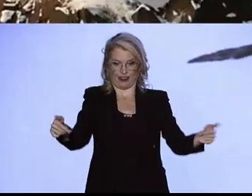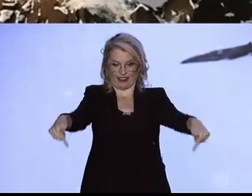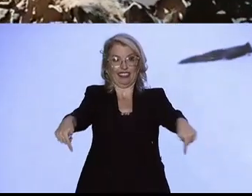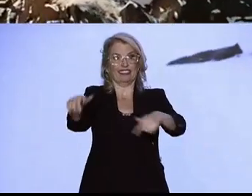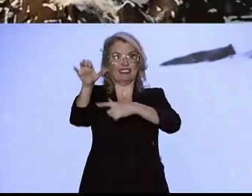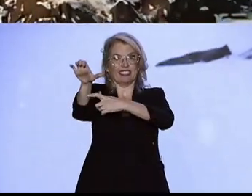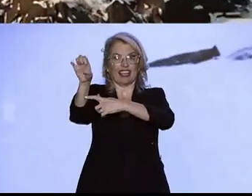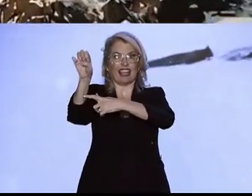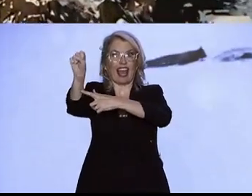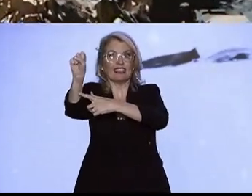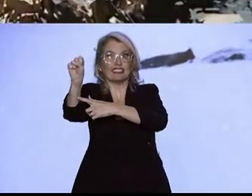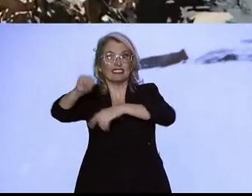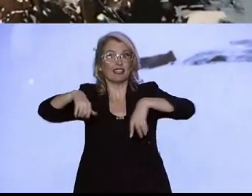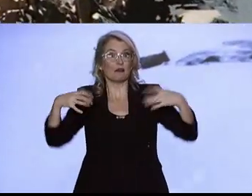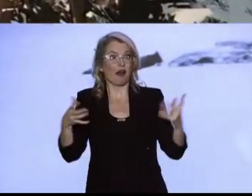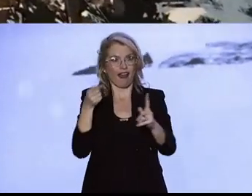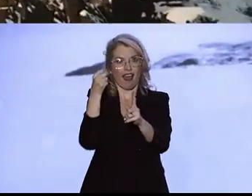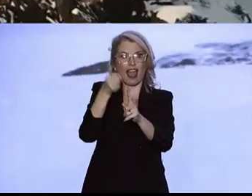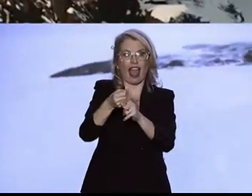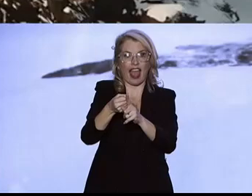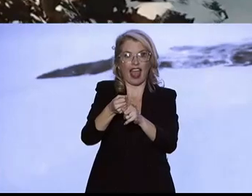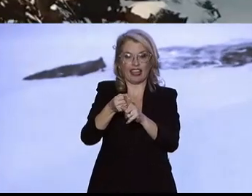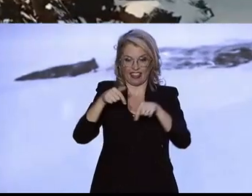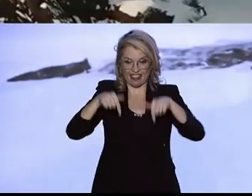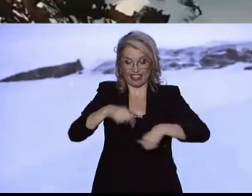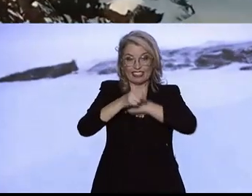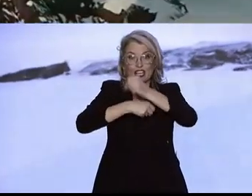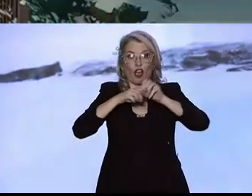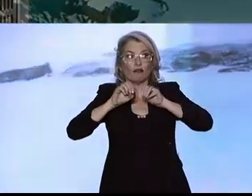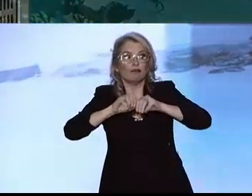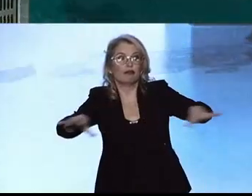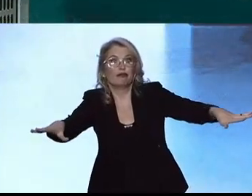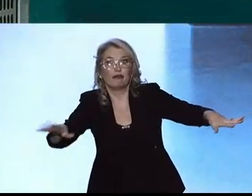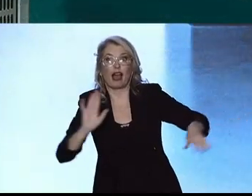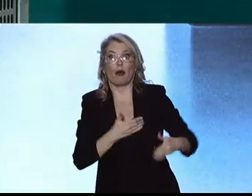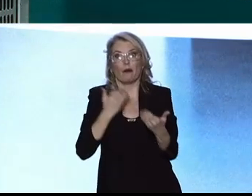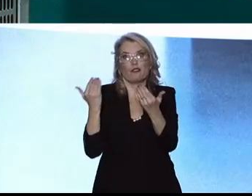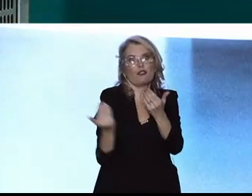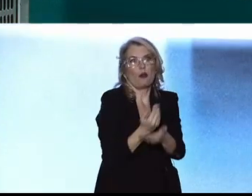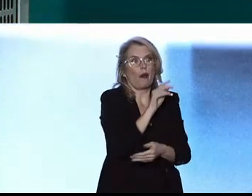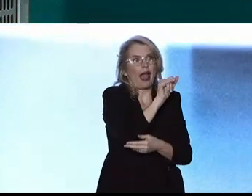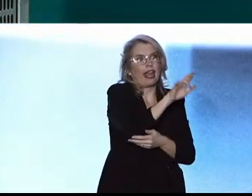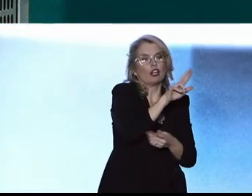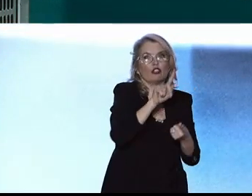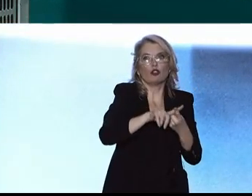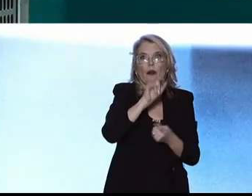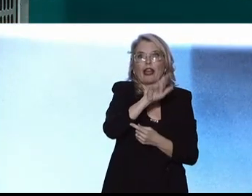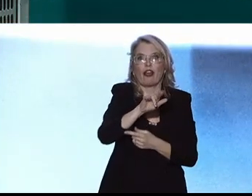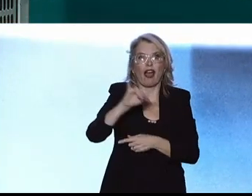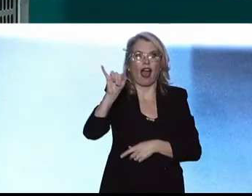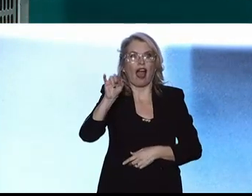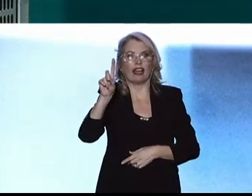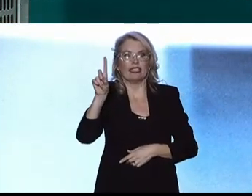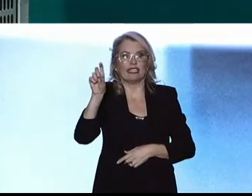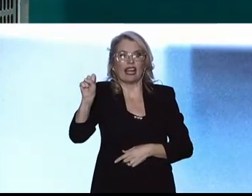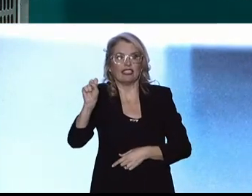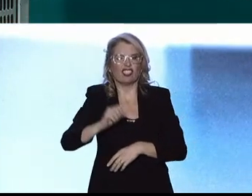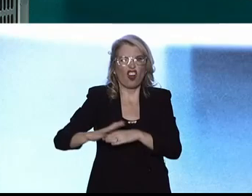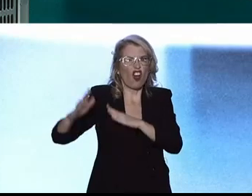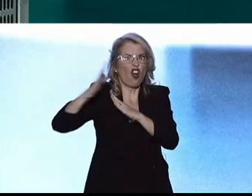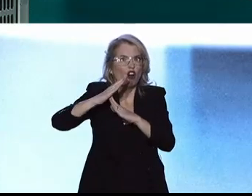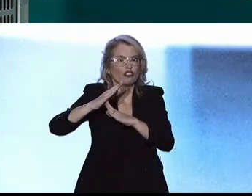at CES, which is hitting the market this year. It's our new air-to-air IDS Ultra heat